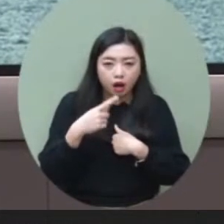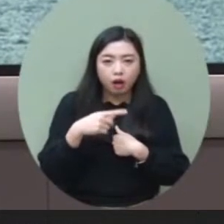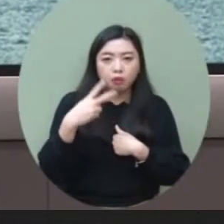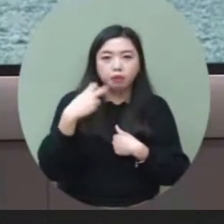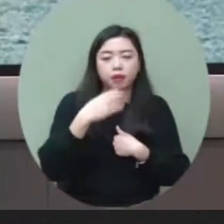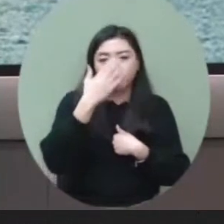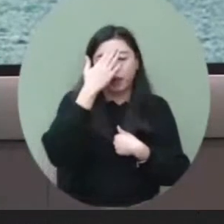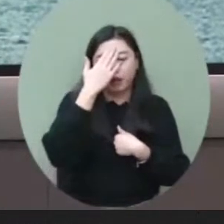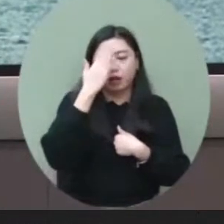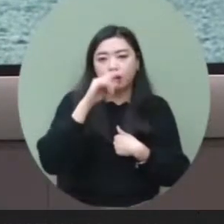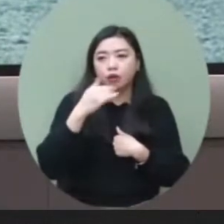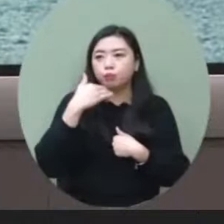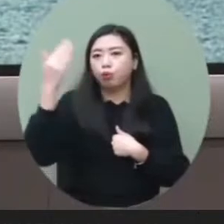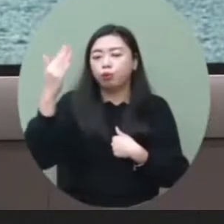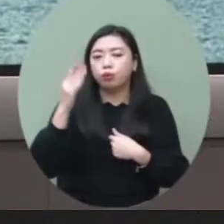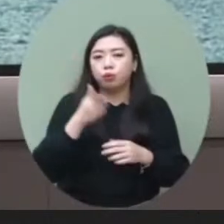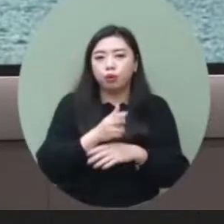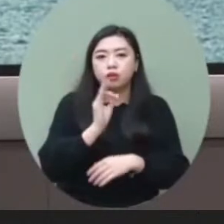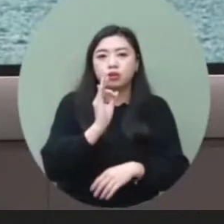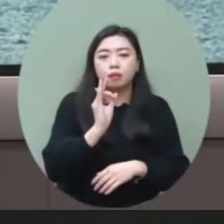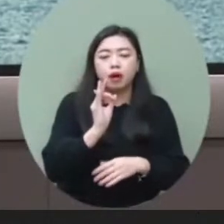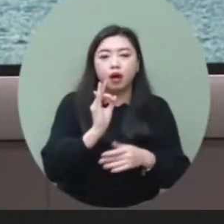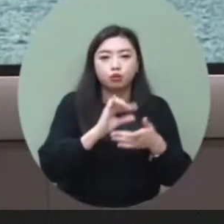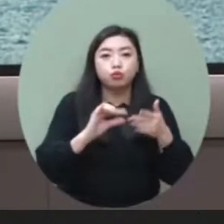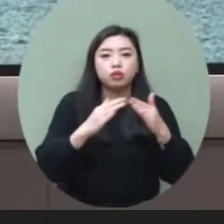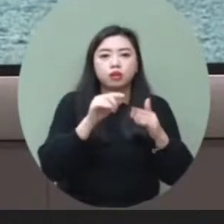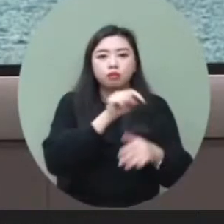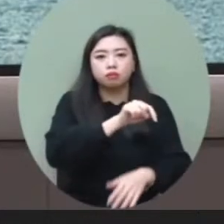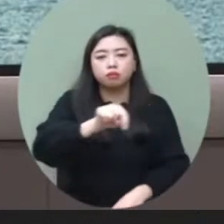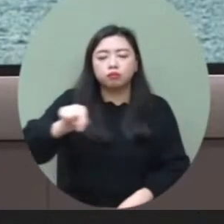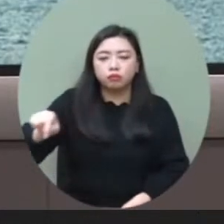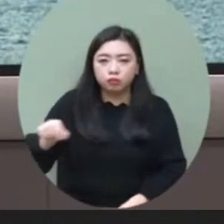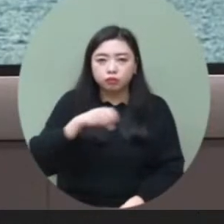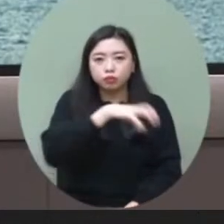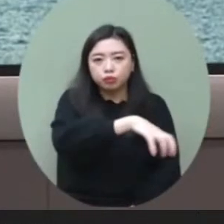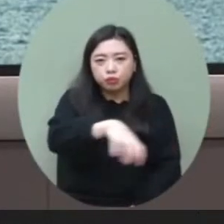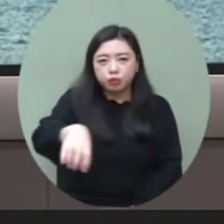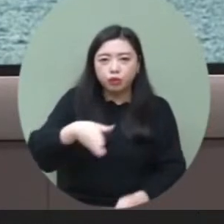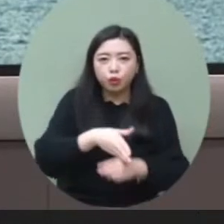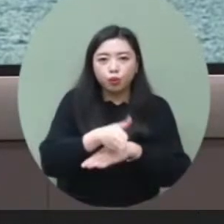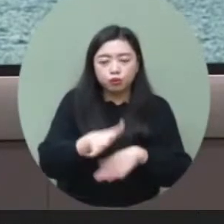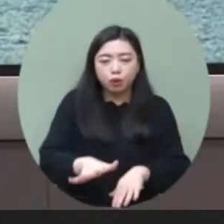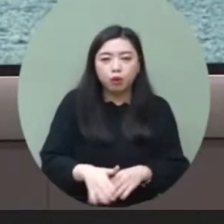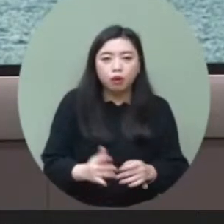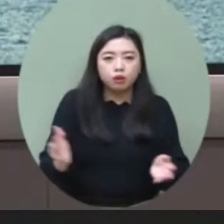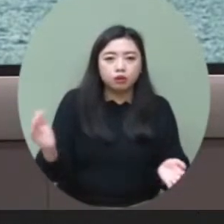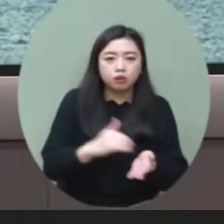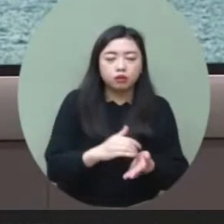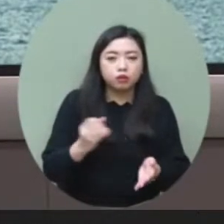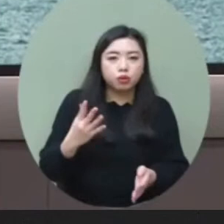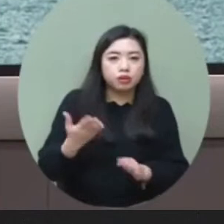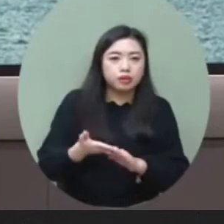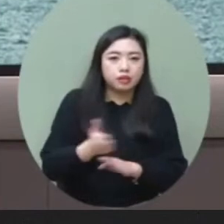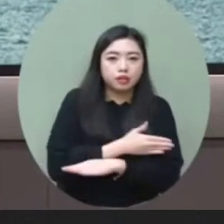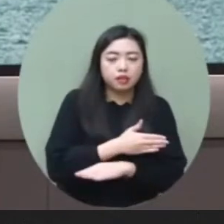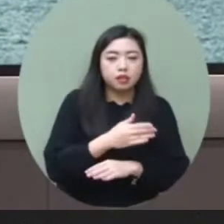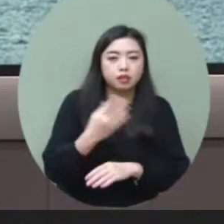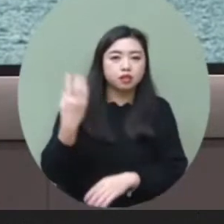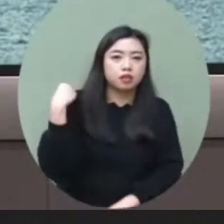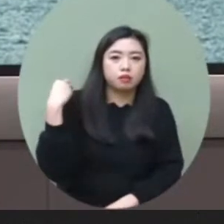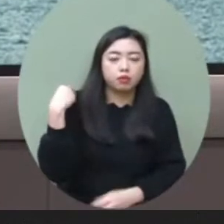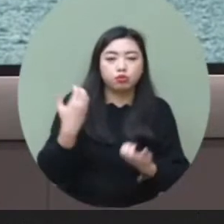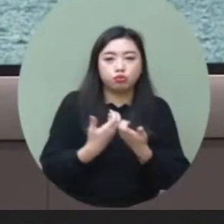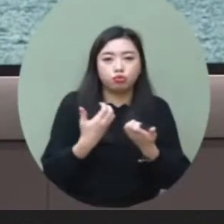their residents or staff tested positive via the rapid test, and there were more